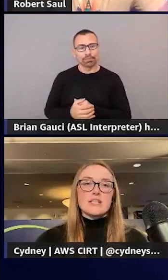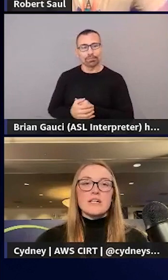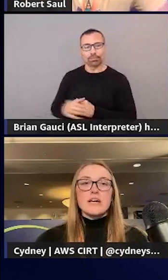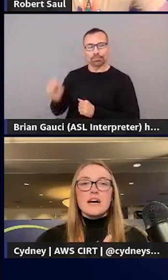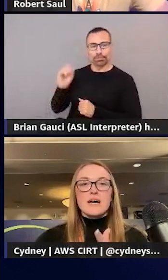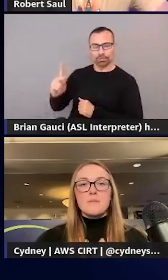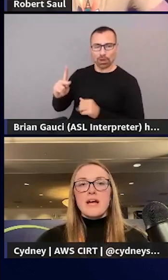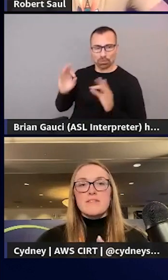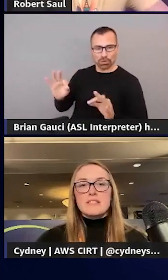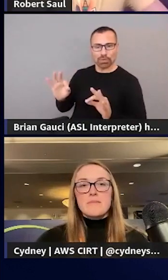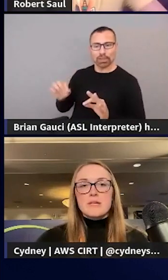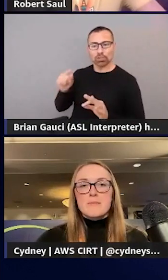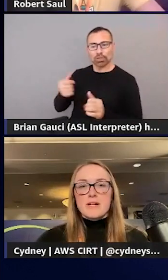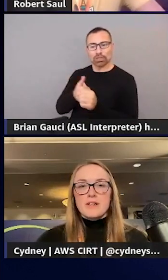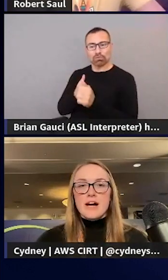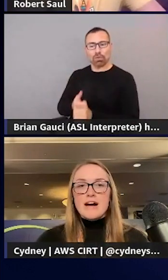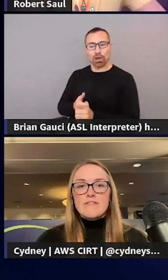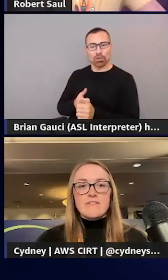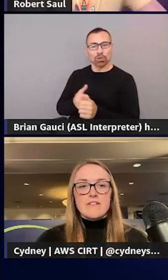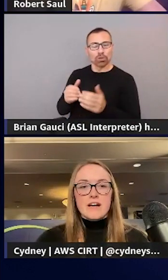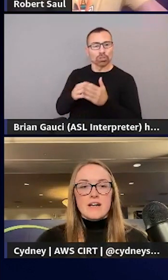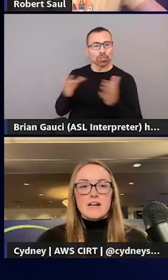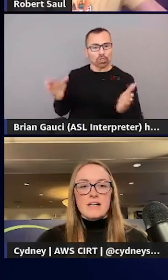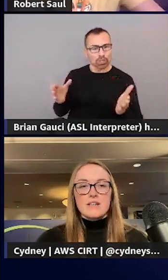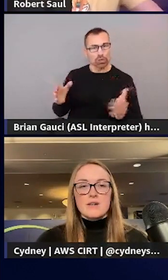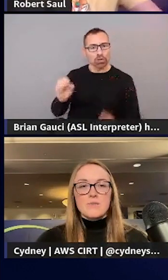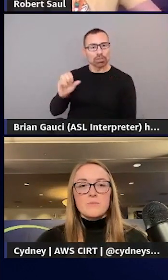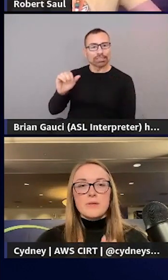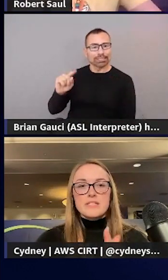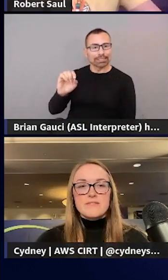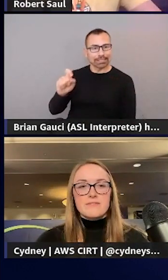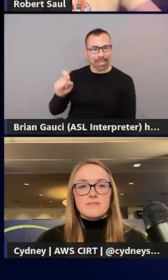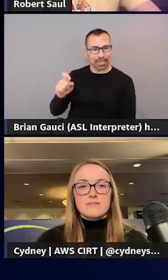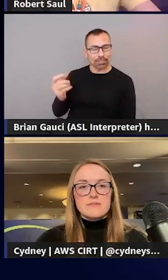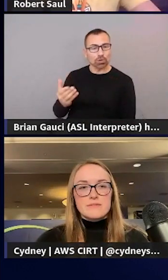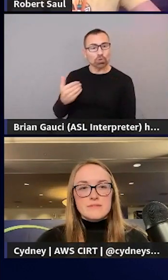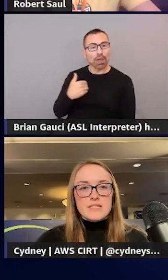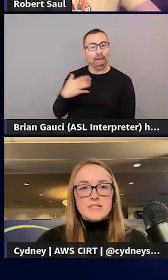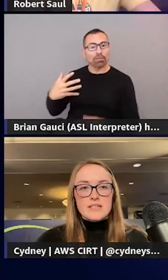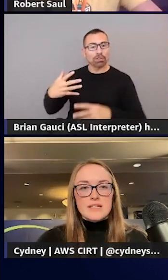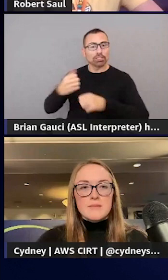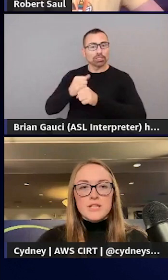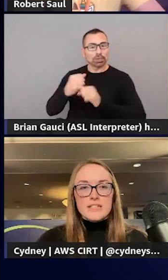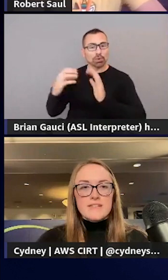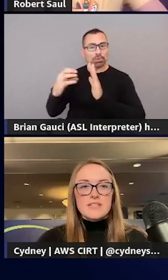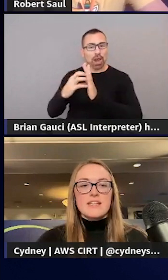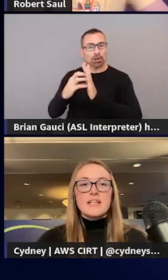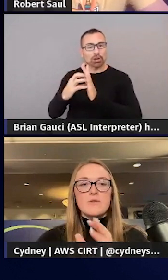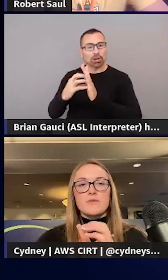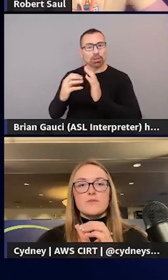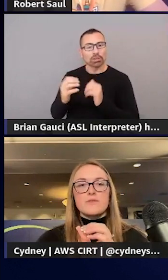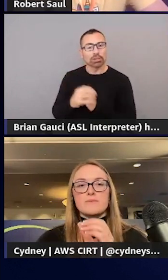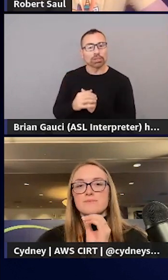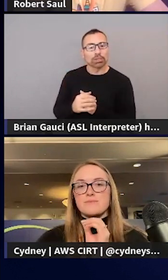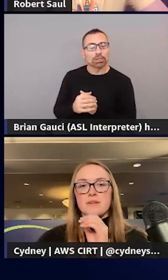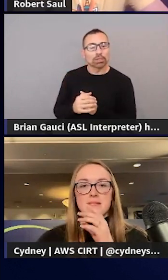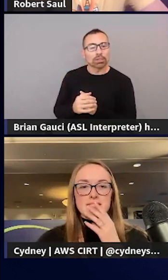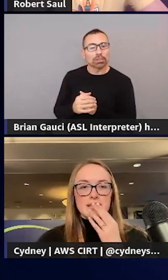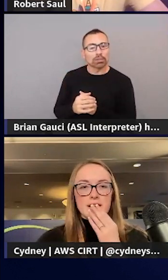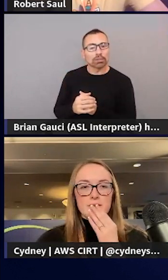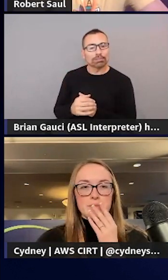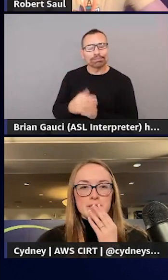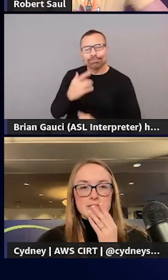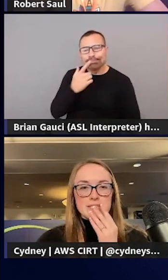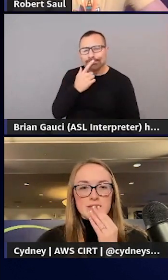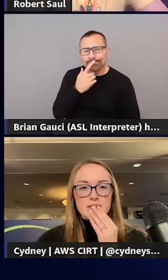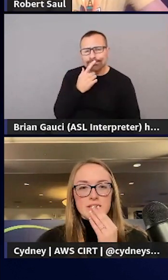syntax here. We have a summary paragraph, points of, objectives, and then, let me see,